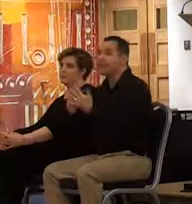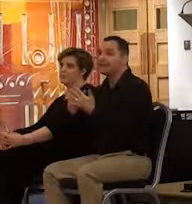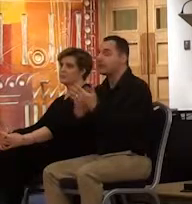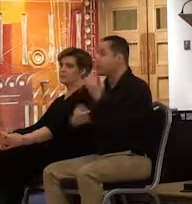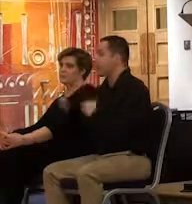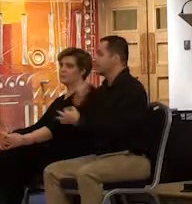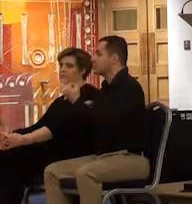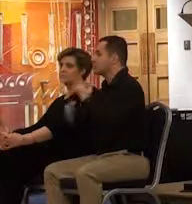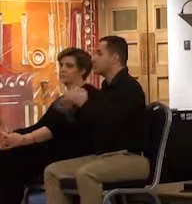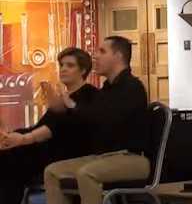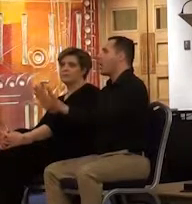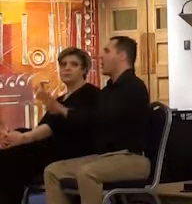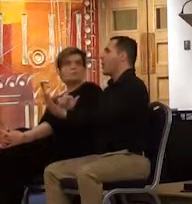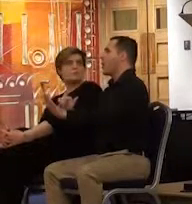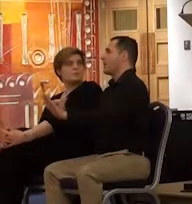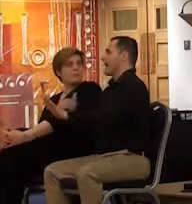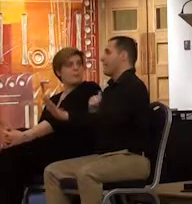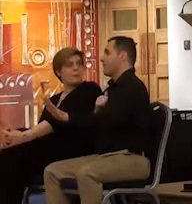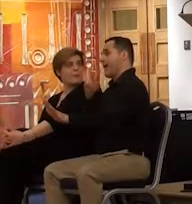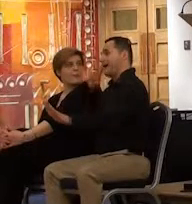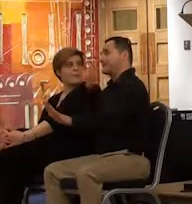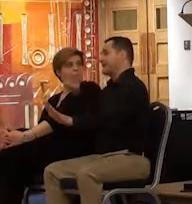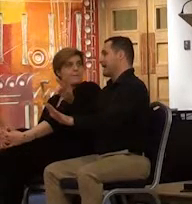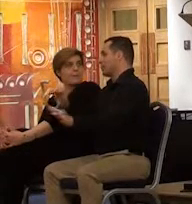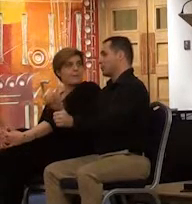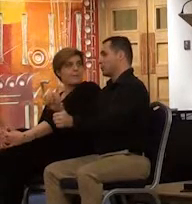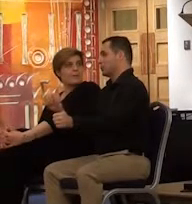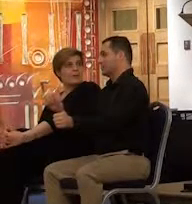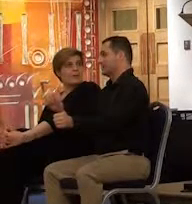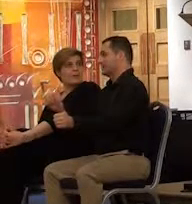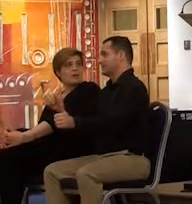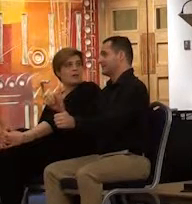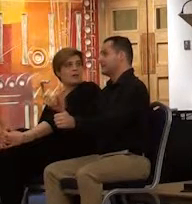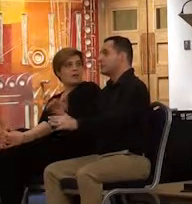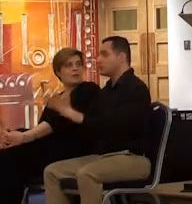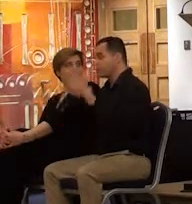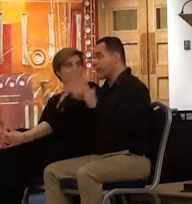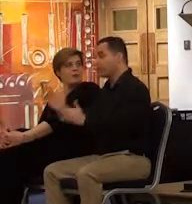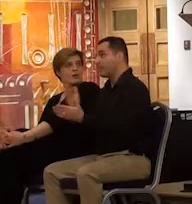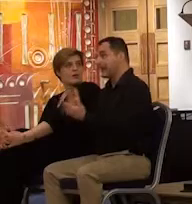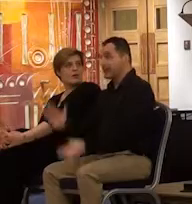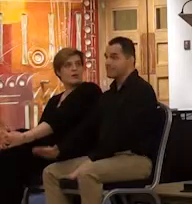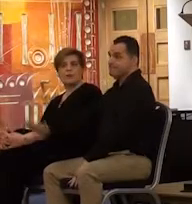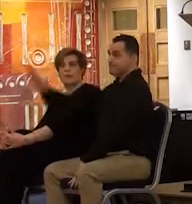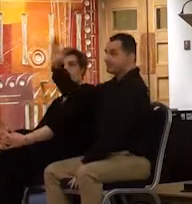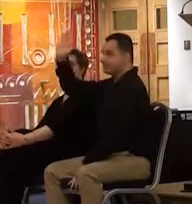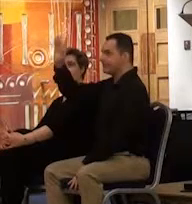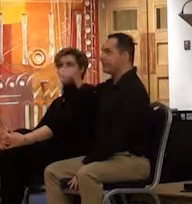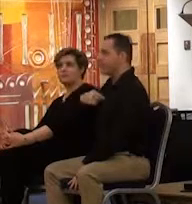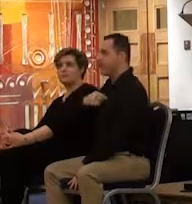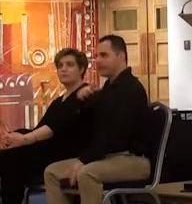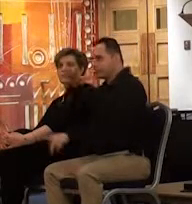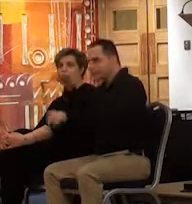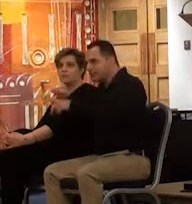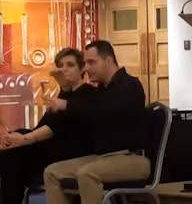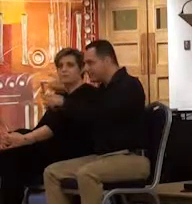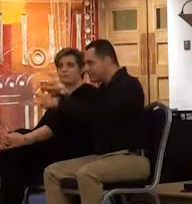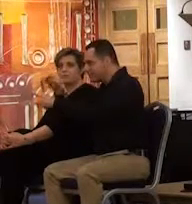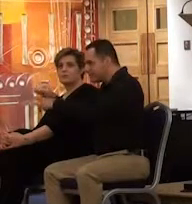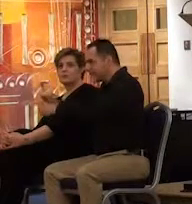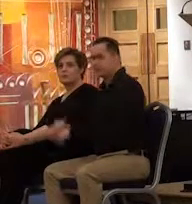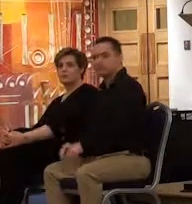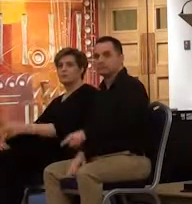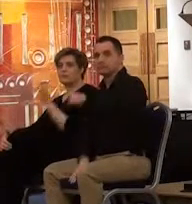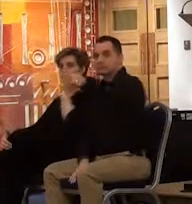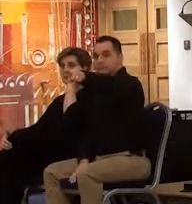my eyesight, so you have to put your hand up with a bell almost. If you just read the three, thank you very much. I just